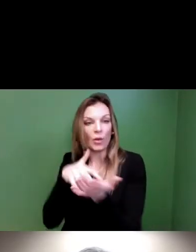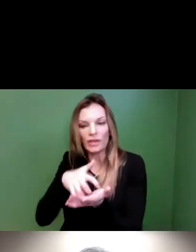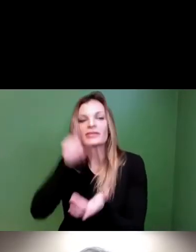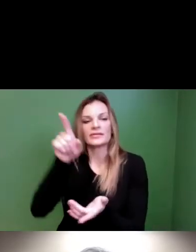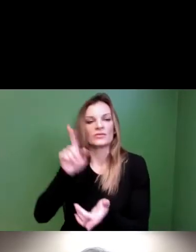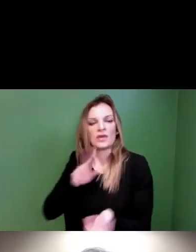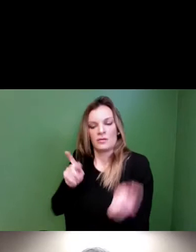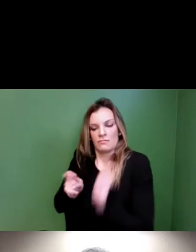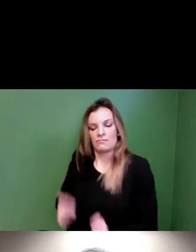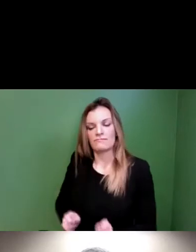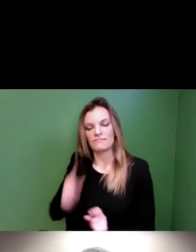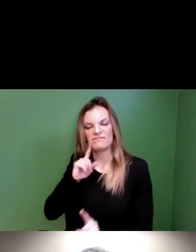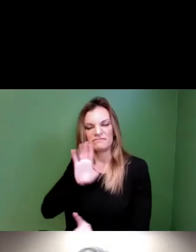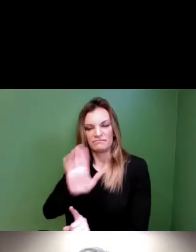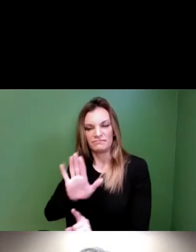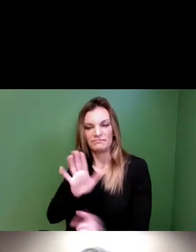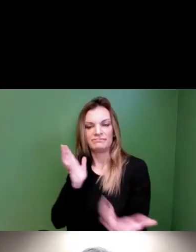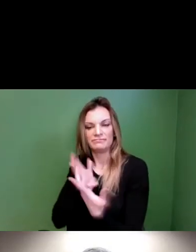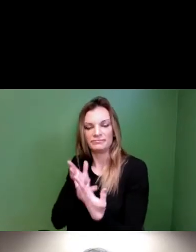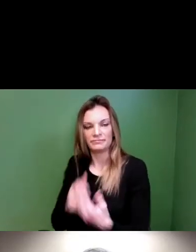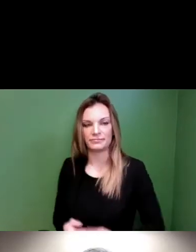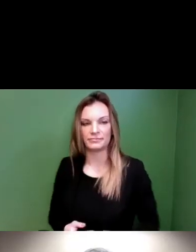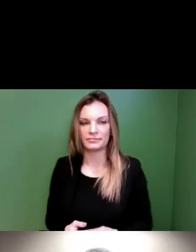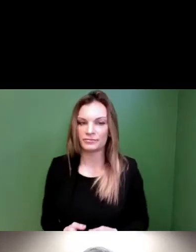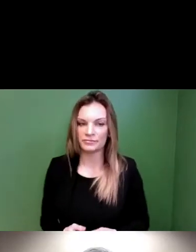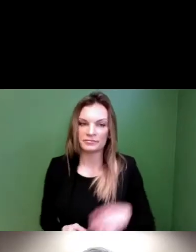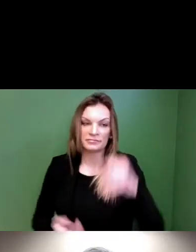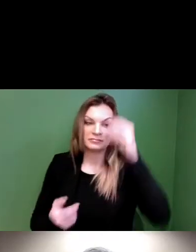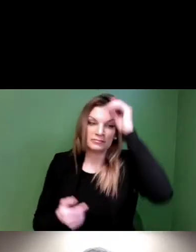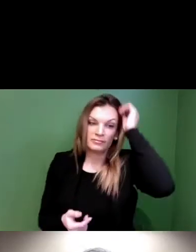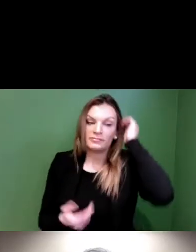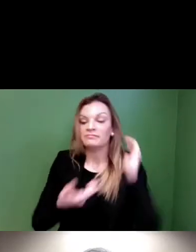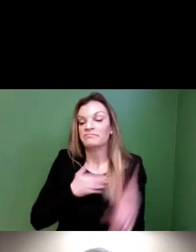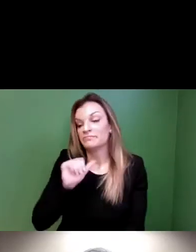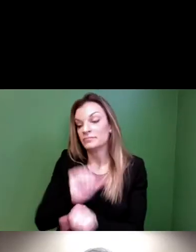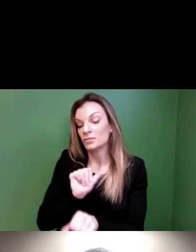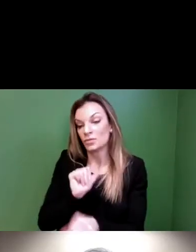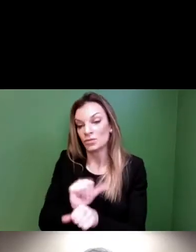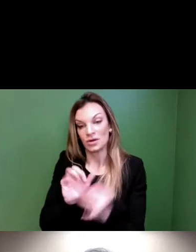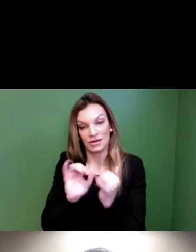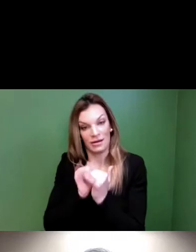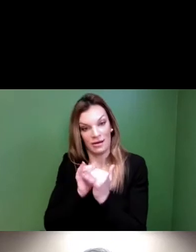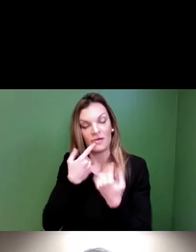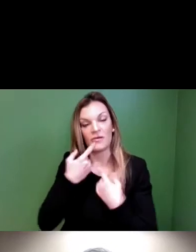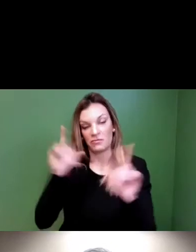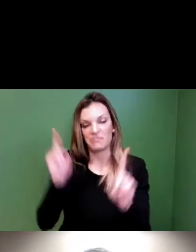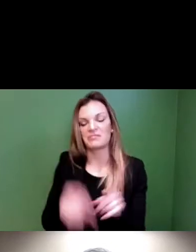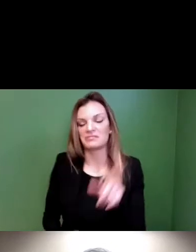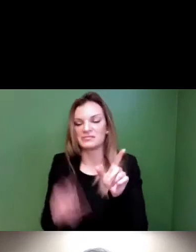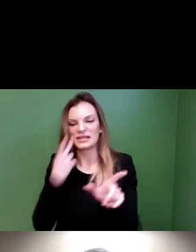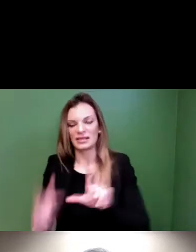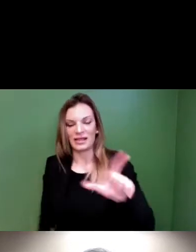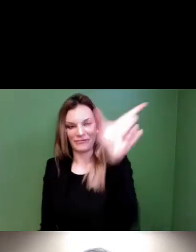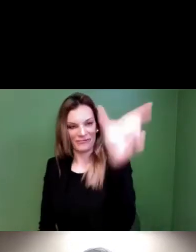So I want to give you some understanding of what we do, how we do it. And you'll notice on that left side, there's an arm